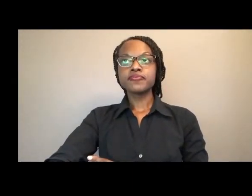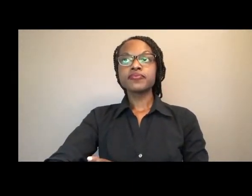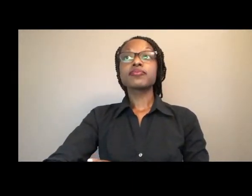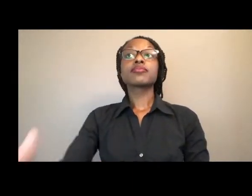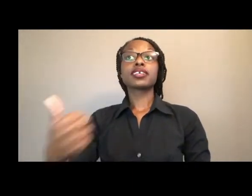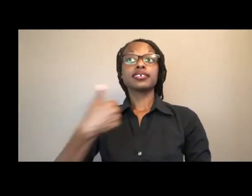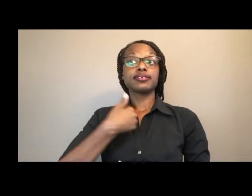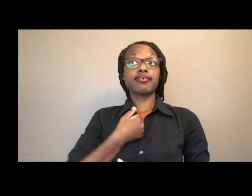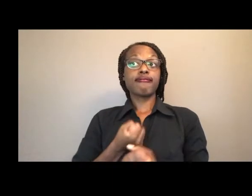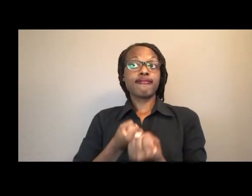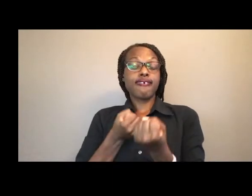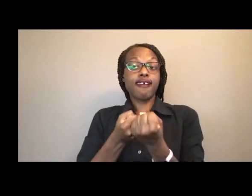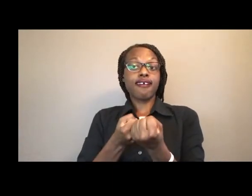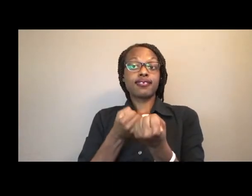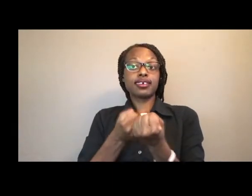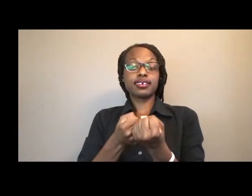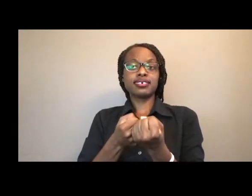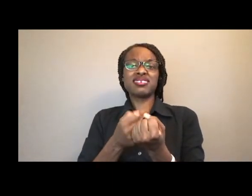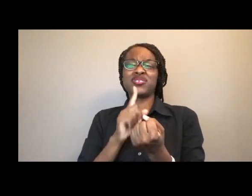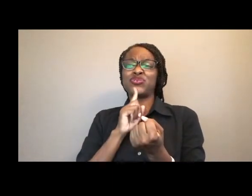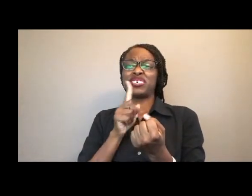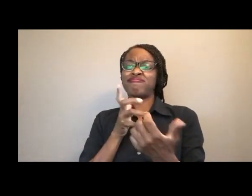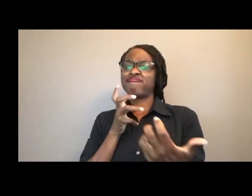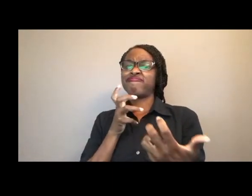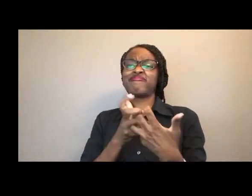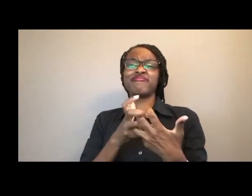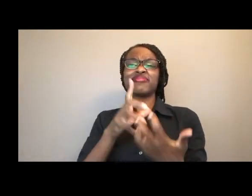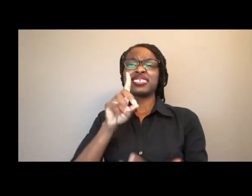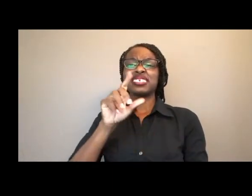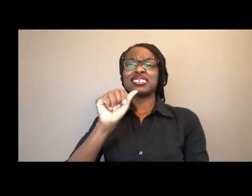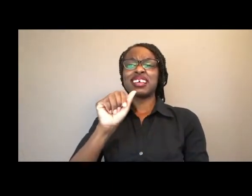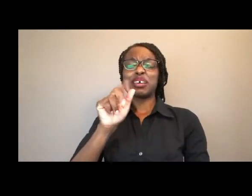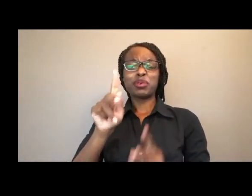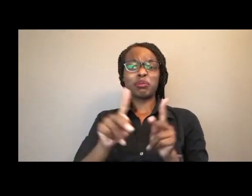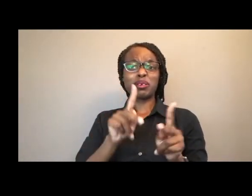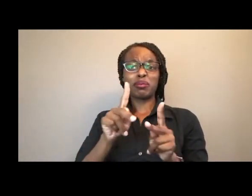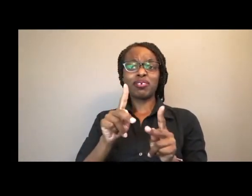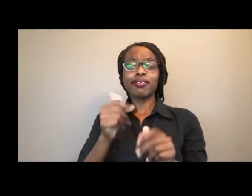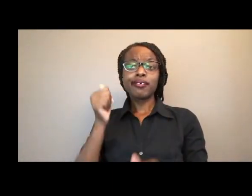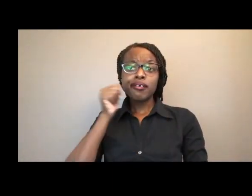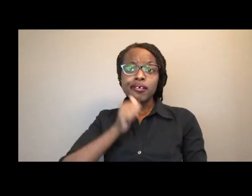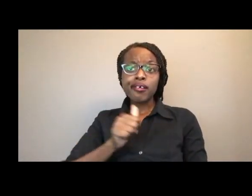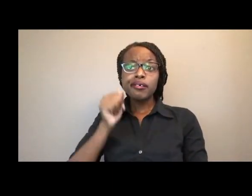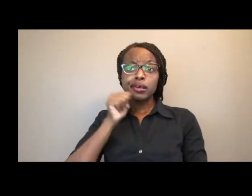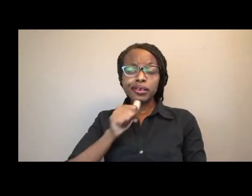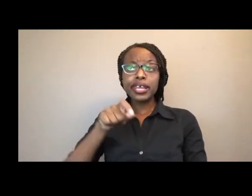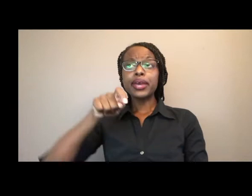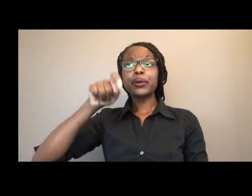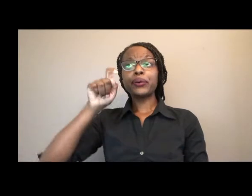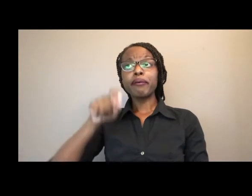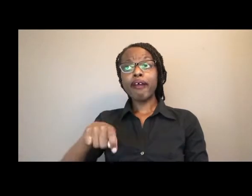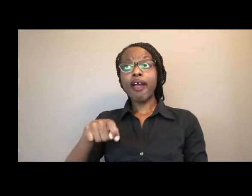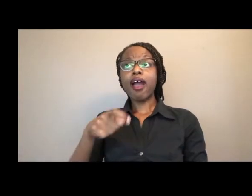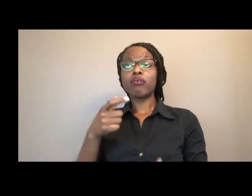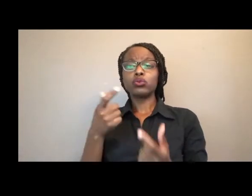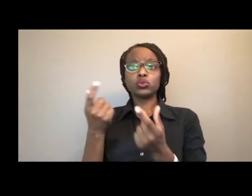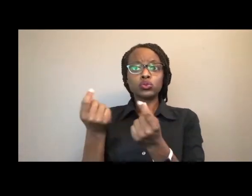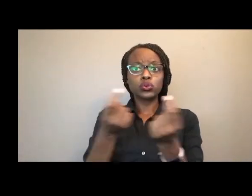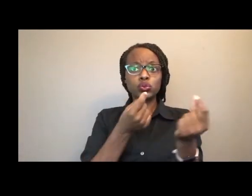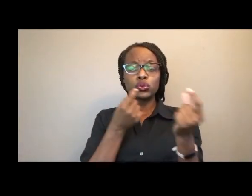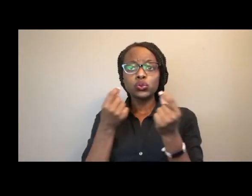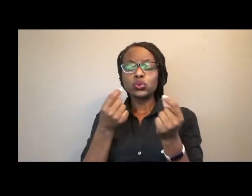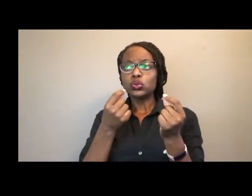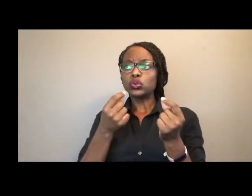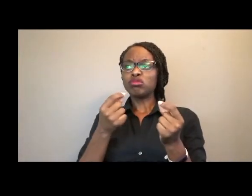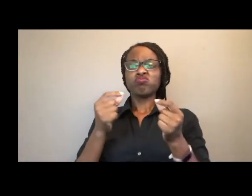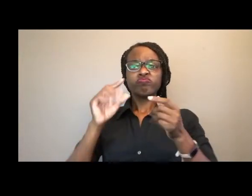advocate to have a space in the world and to be able to do the things that